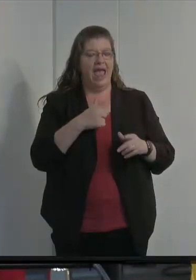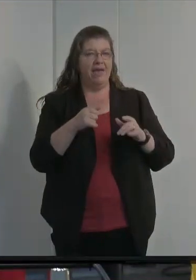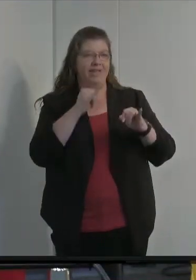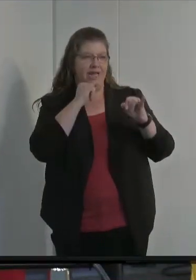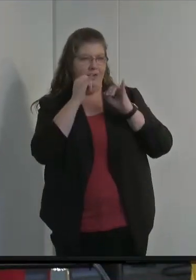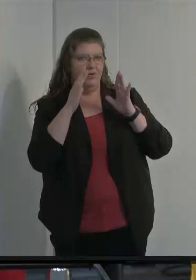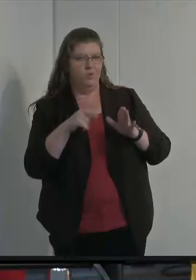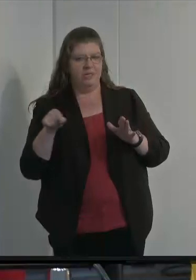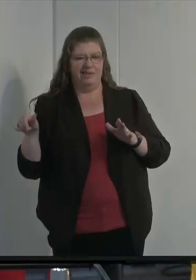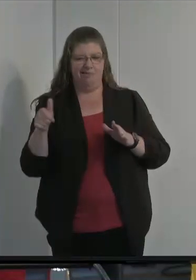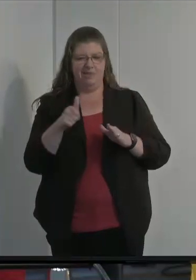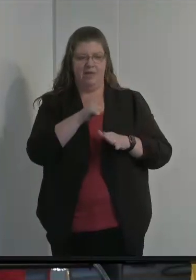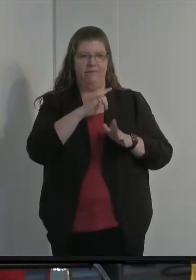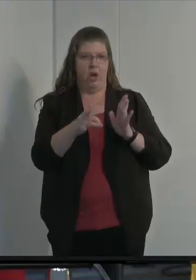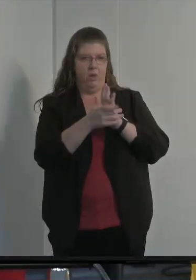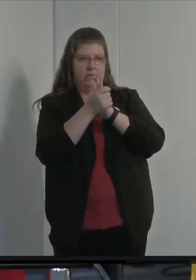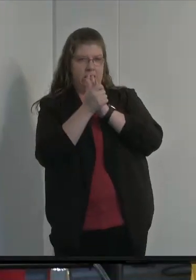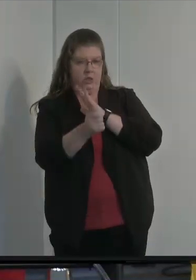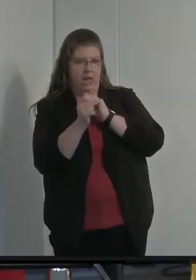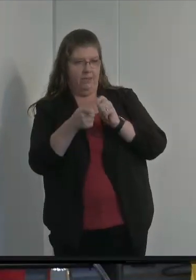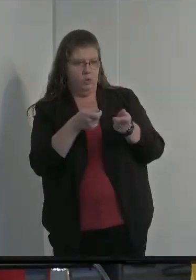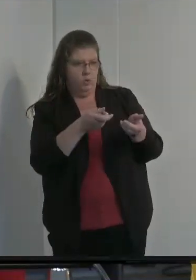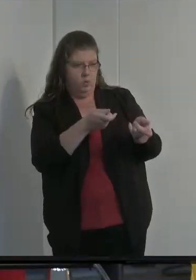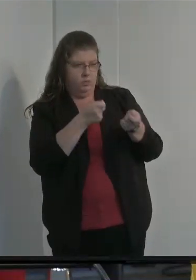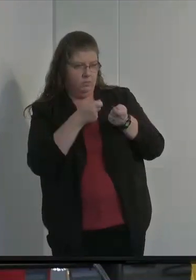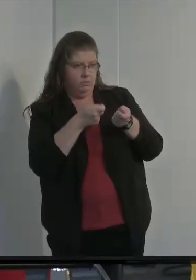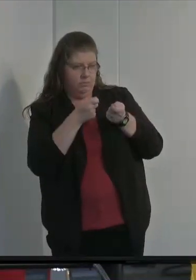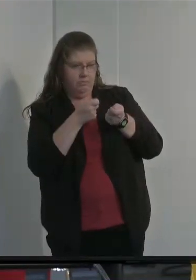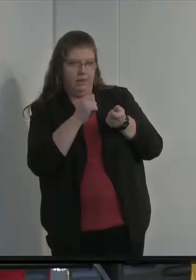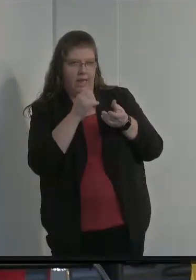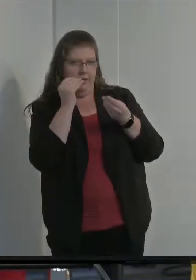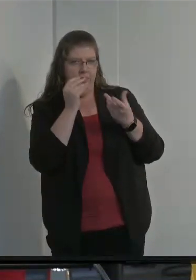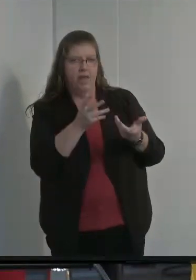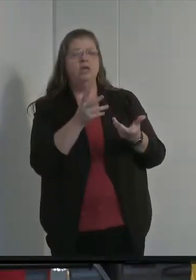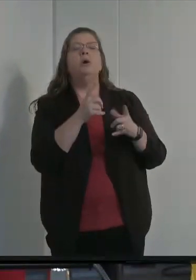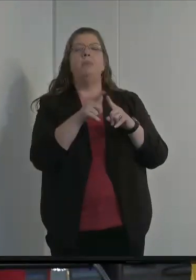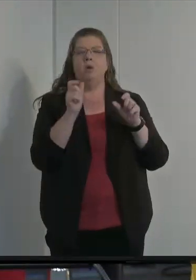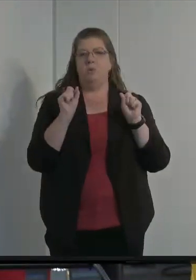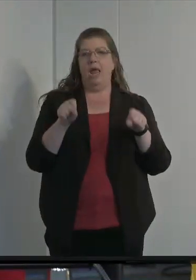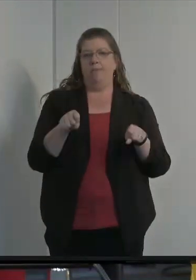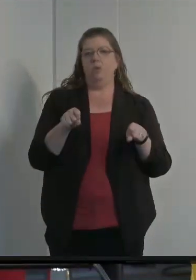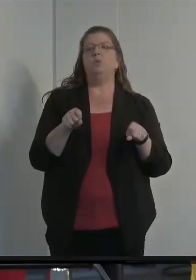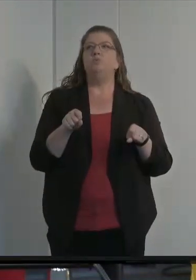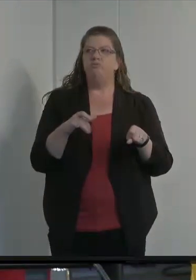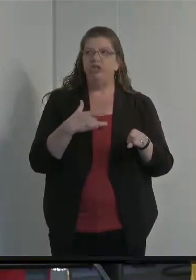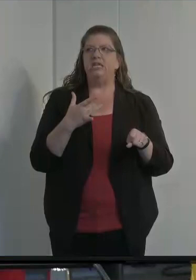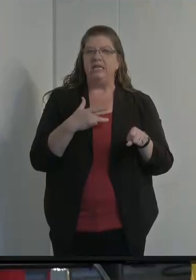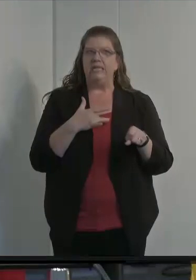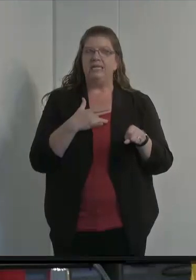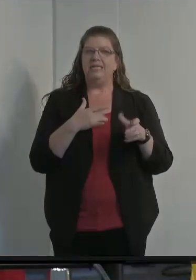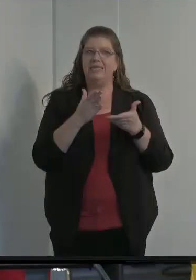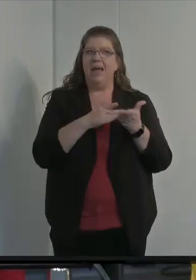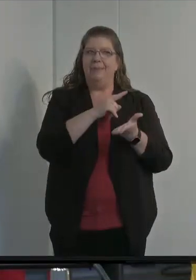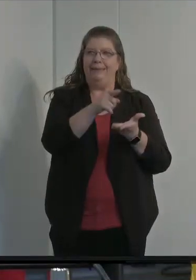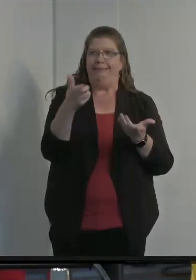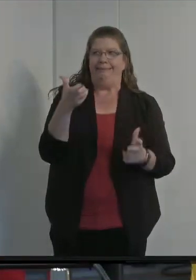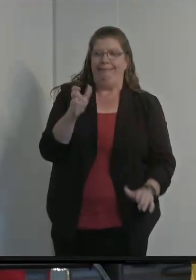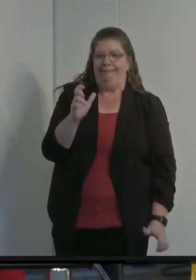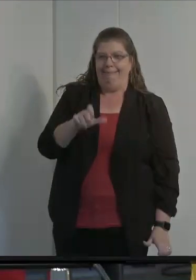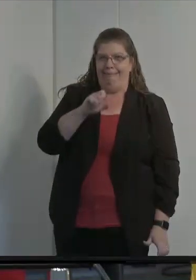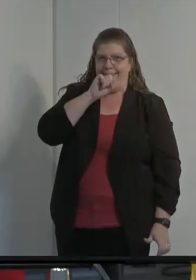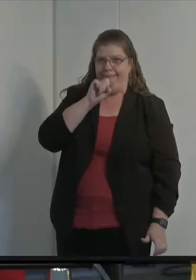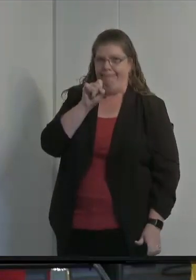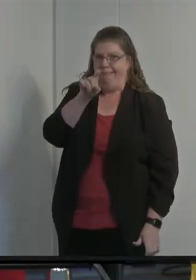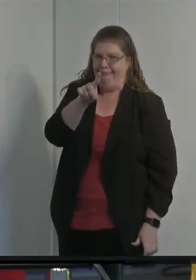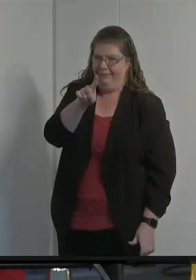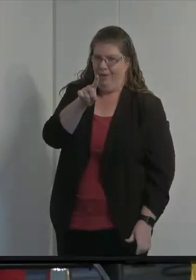that are able to elicit that. But yes, we are definitely feeling some hesitancy when it comes to